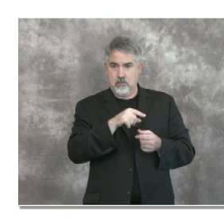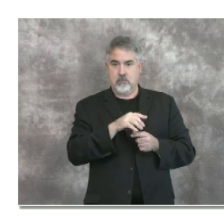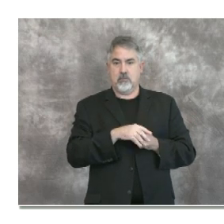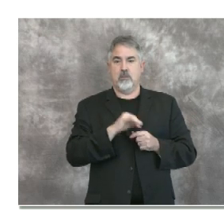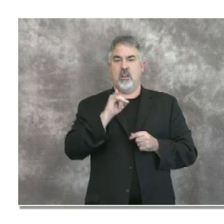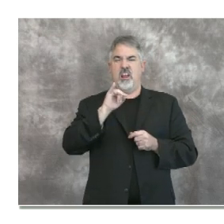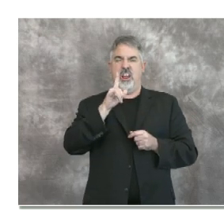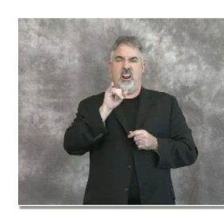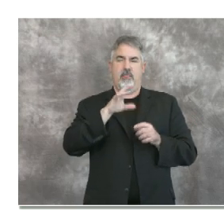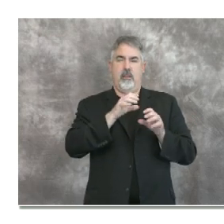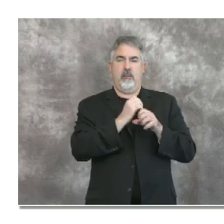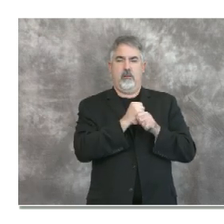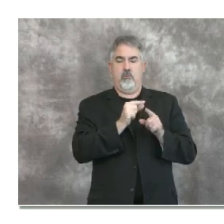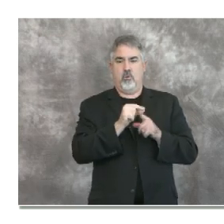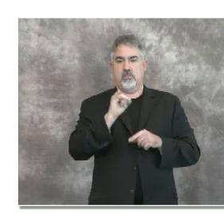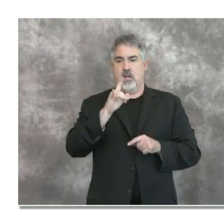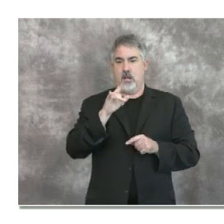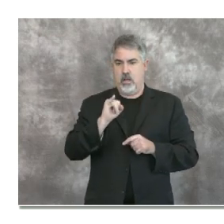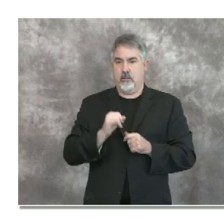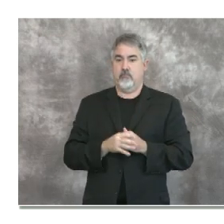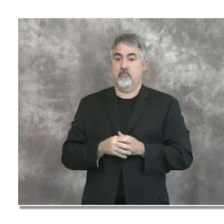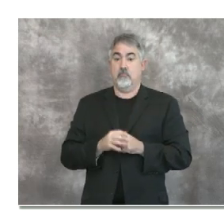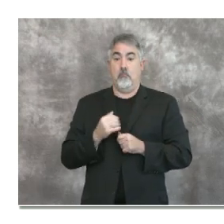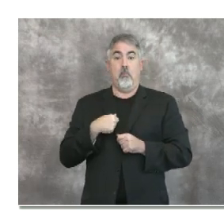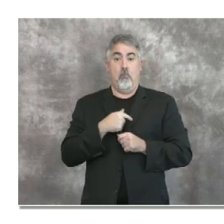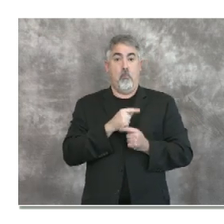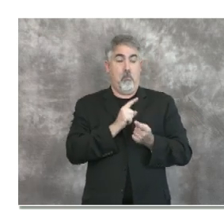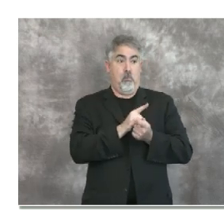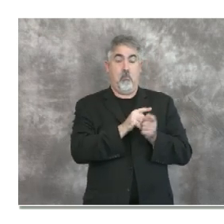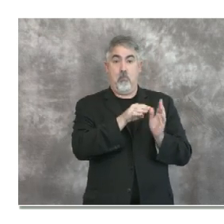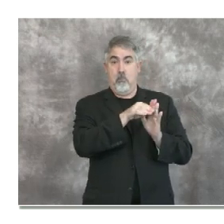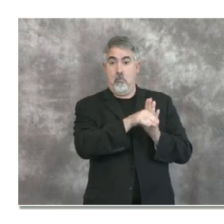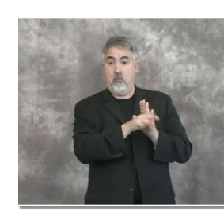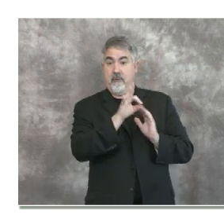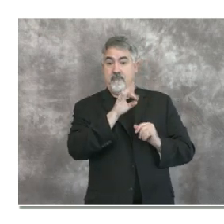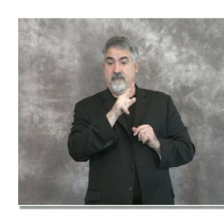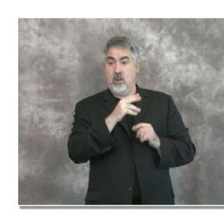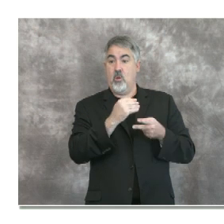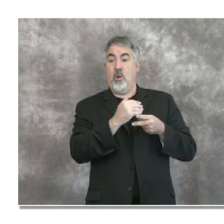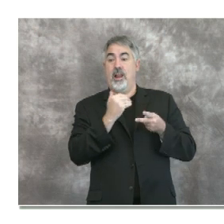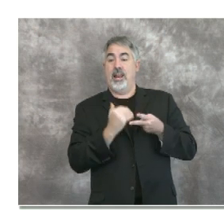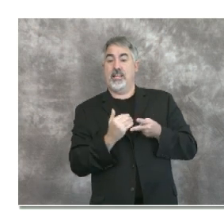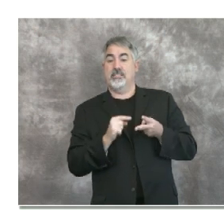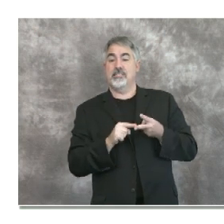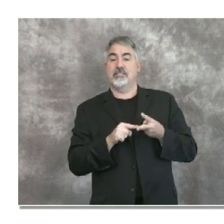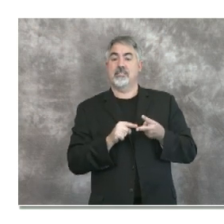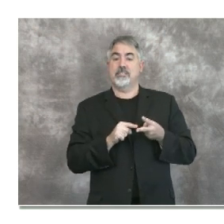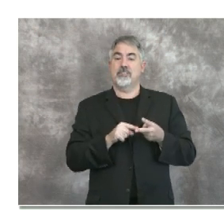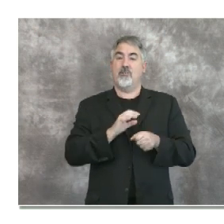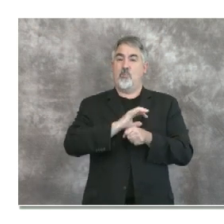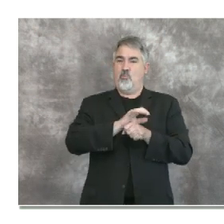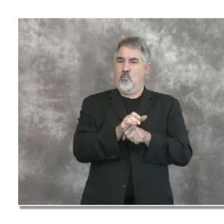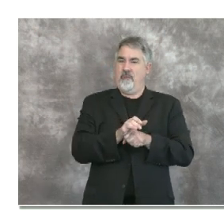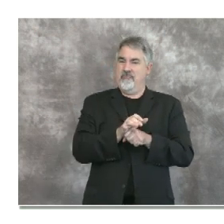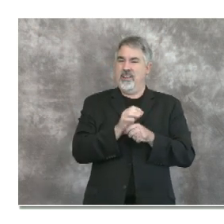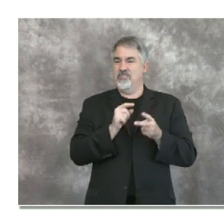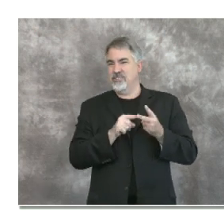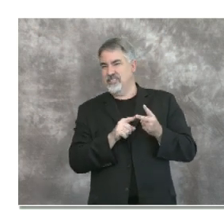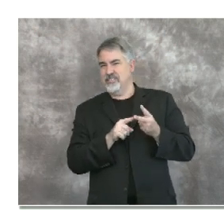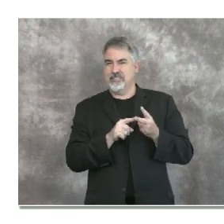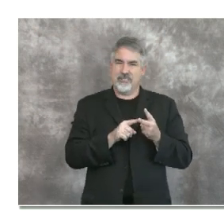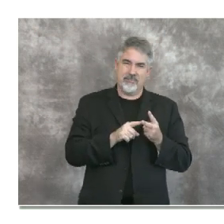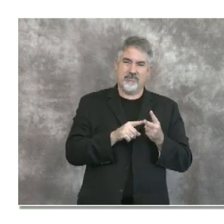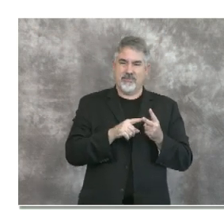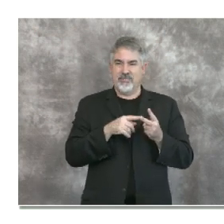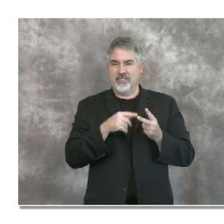this metric. The second metric is a downward trajectory of COVID-like syndromic cases within the past 14 days.